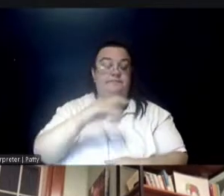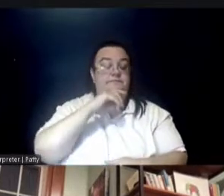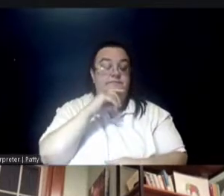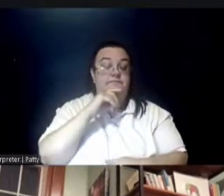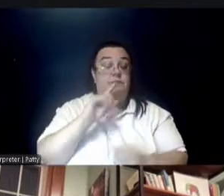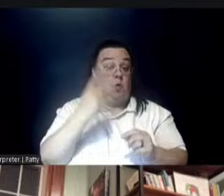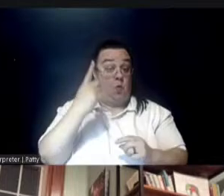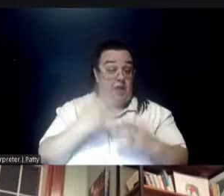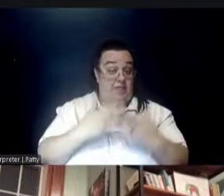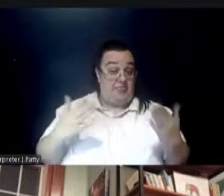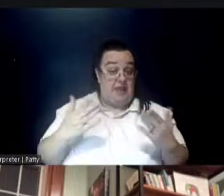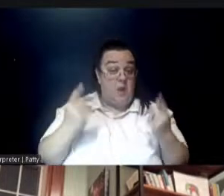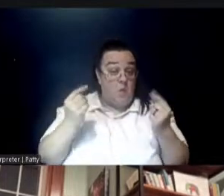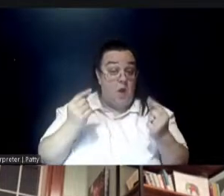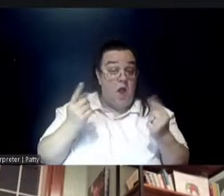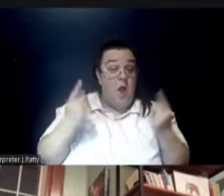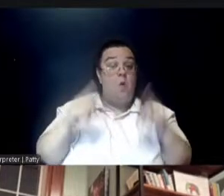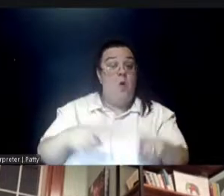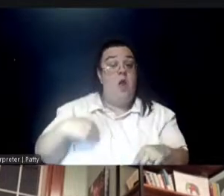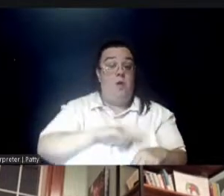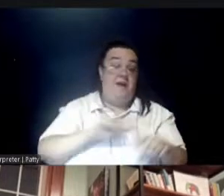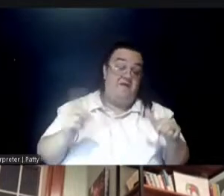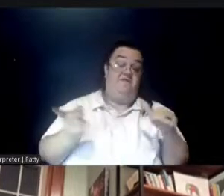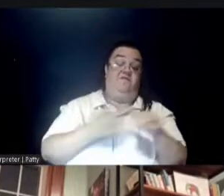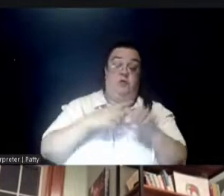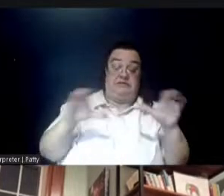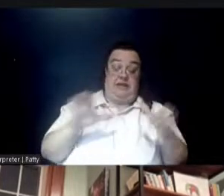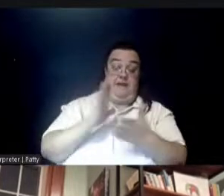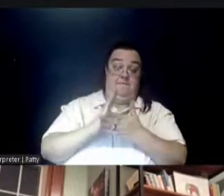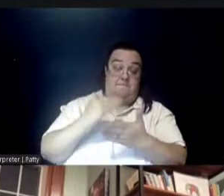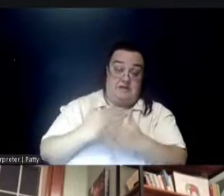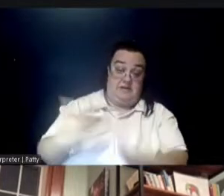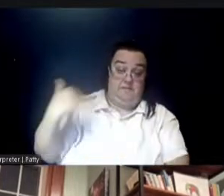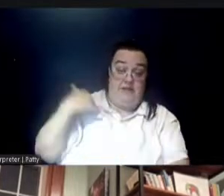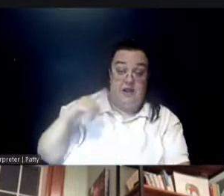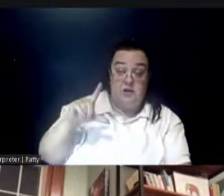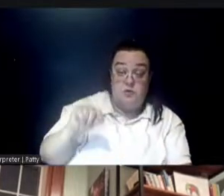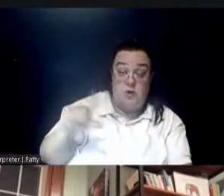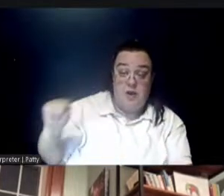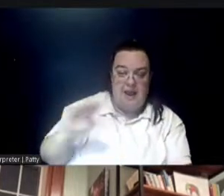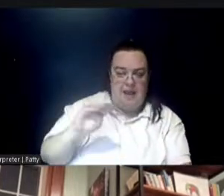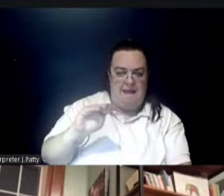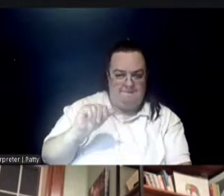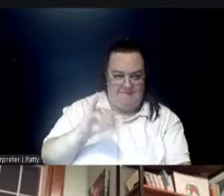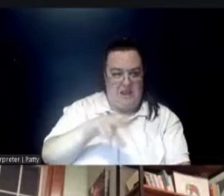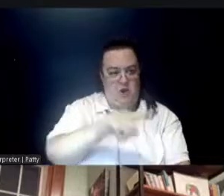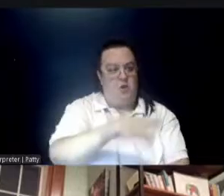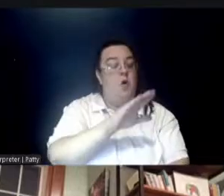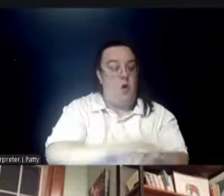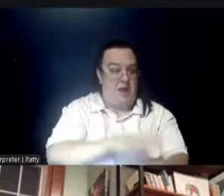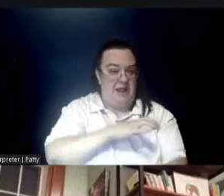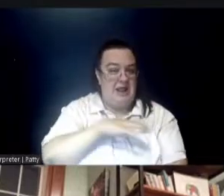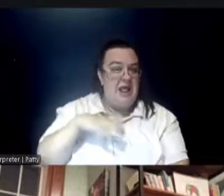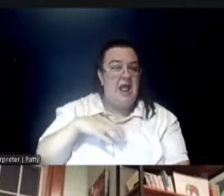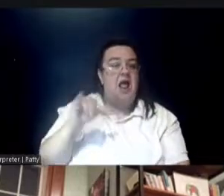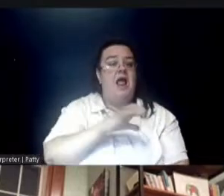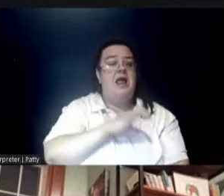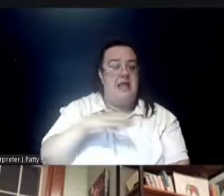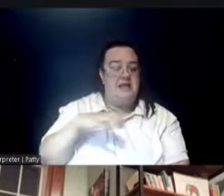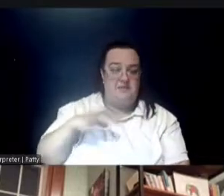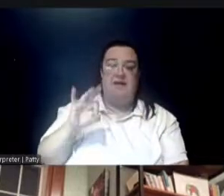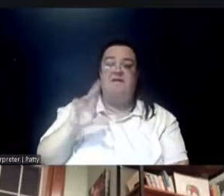first did the budget back in 2020, Mayor, you were on that council along with Councilmember Fry